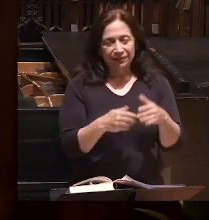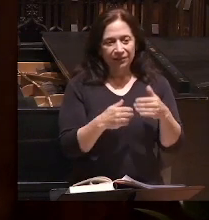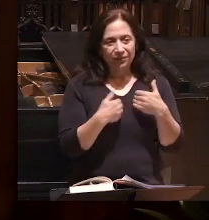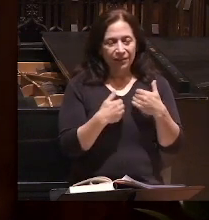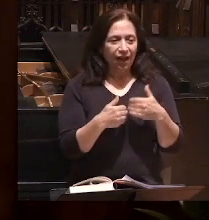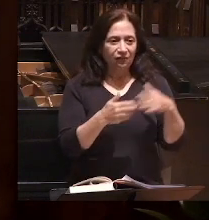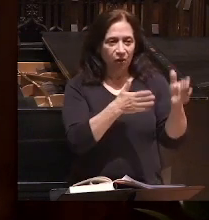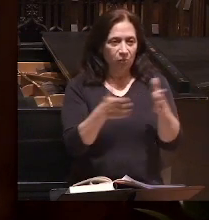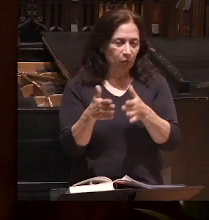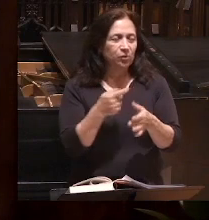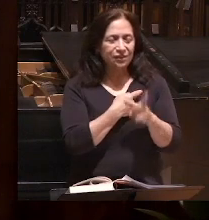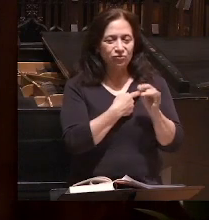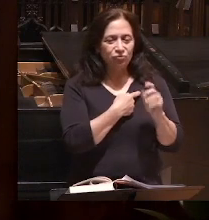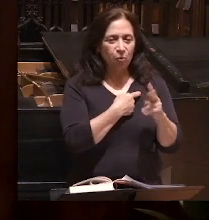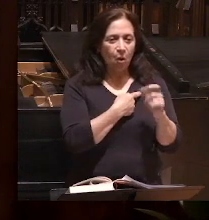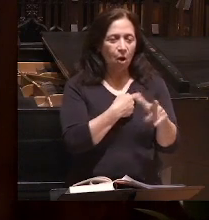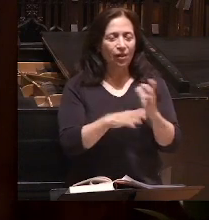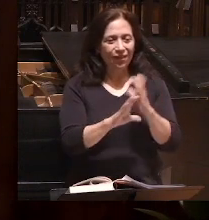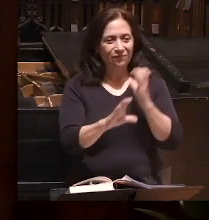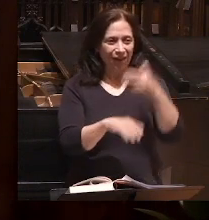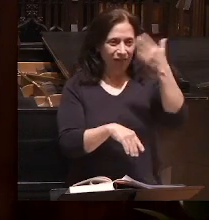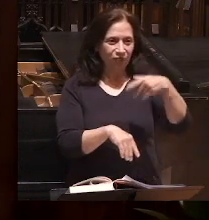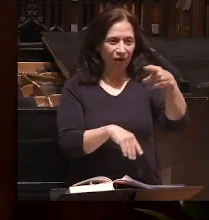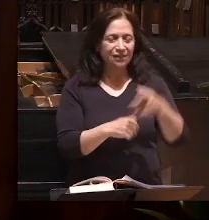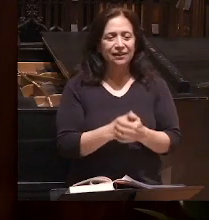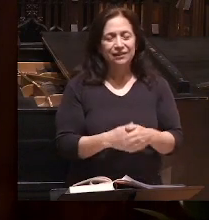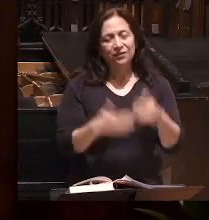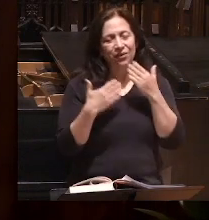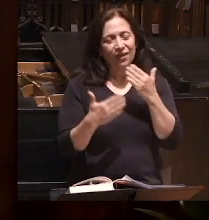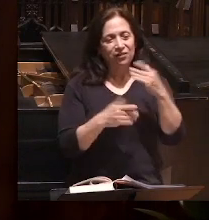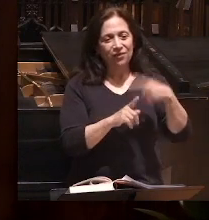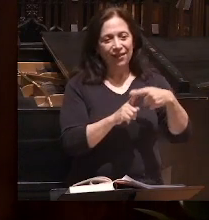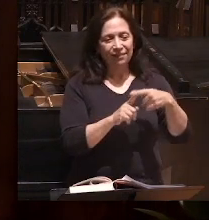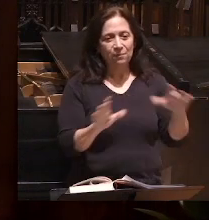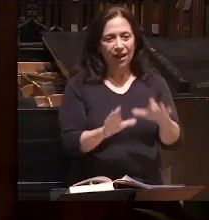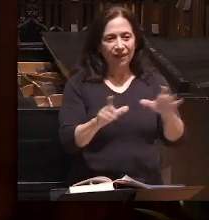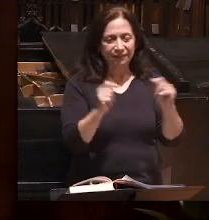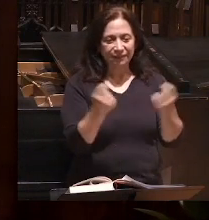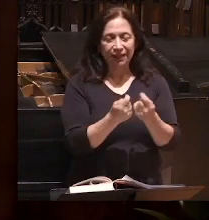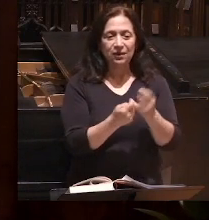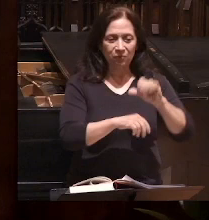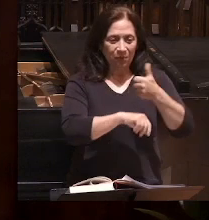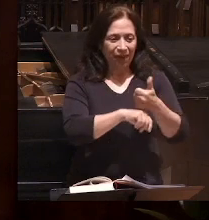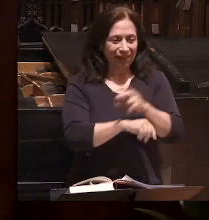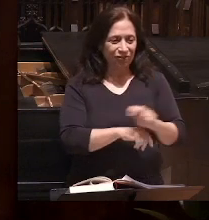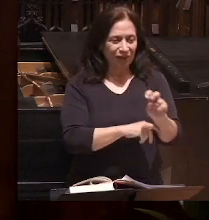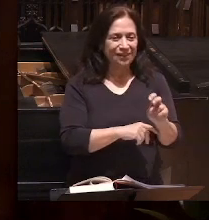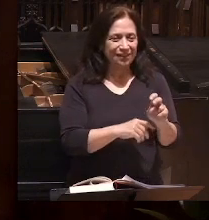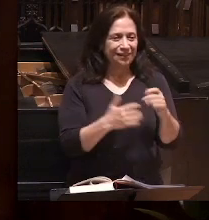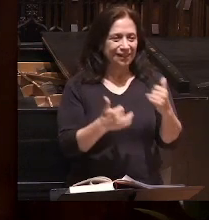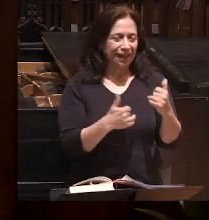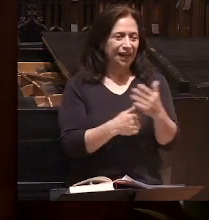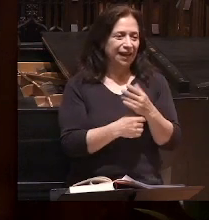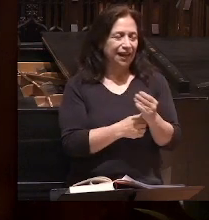booths with the fair set up. So thank you to our climate action team for making the transition today and